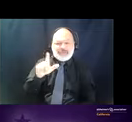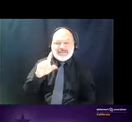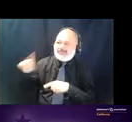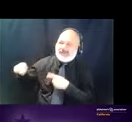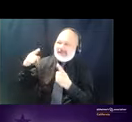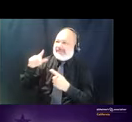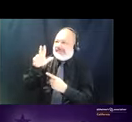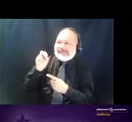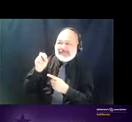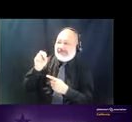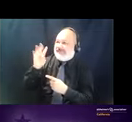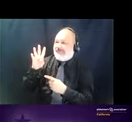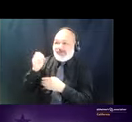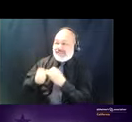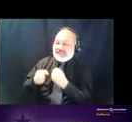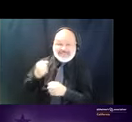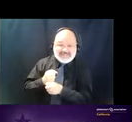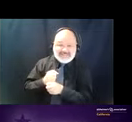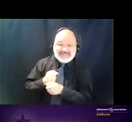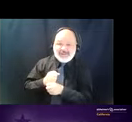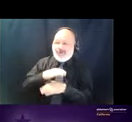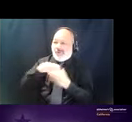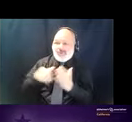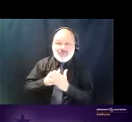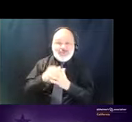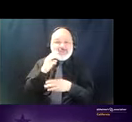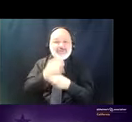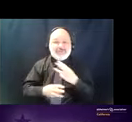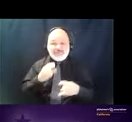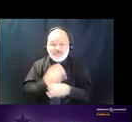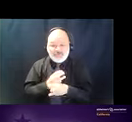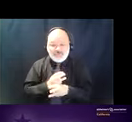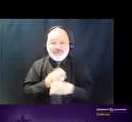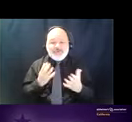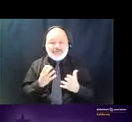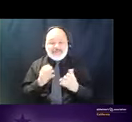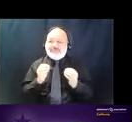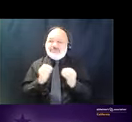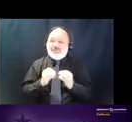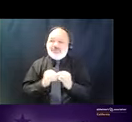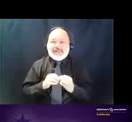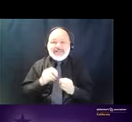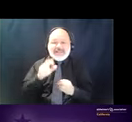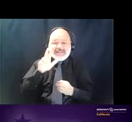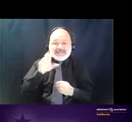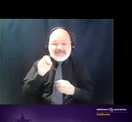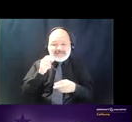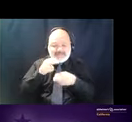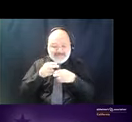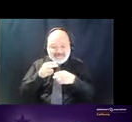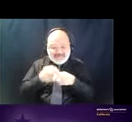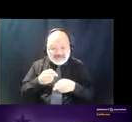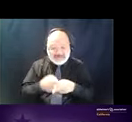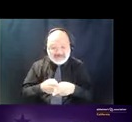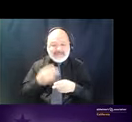40 years all across the world. It has different names, more than 30 names can describe what a community health